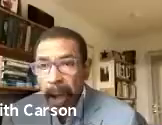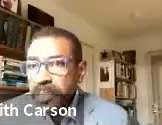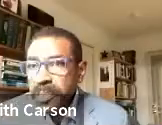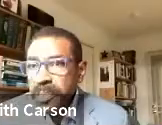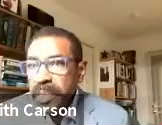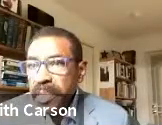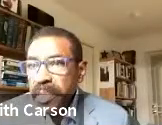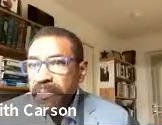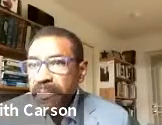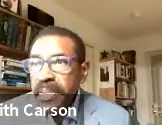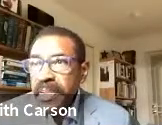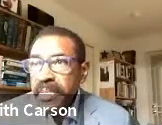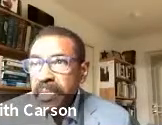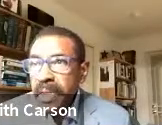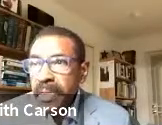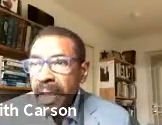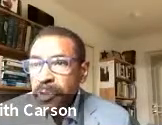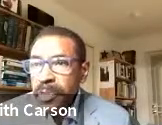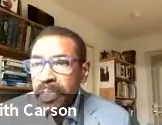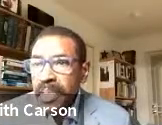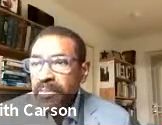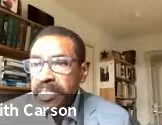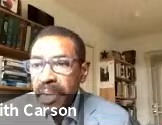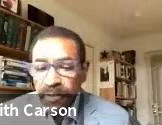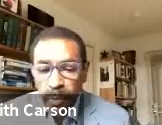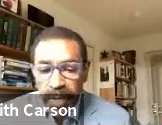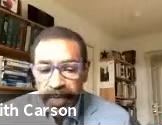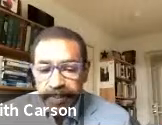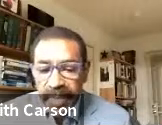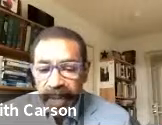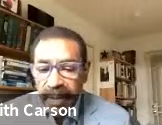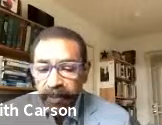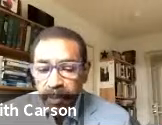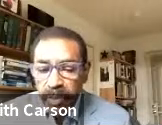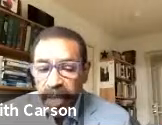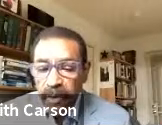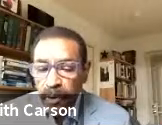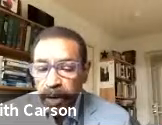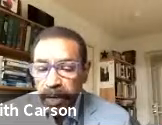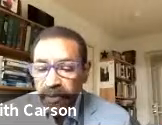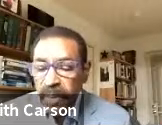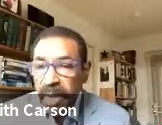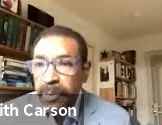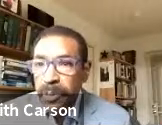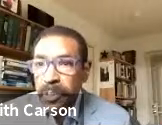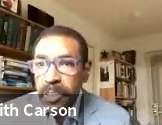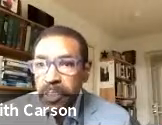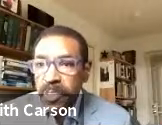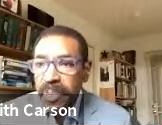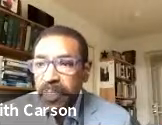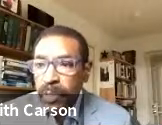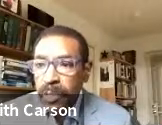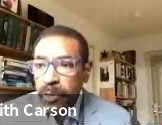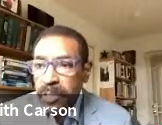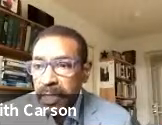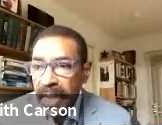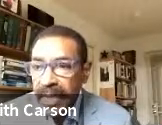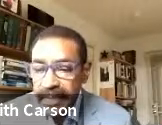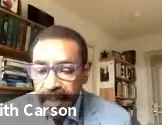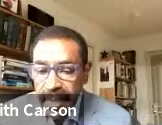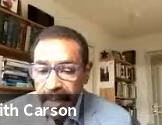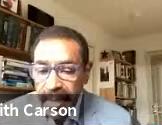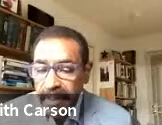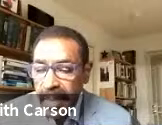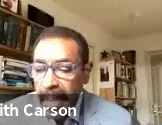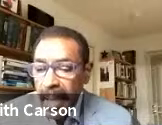Thank you, Stephen, and good afternoon and good evening to everyone. Thank you for giving me an opportunity to speak with you